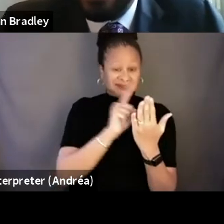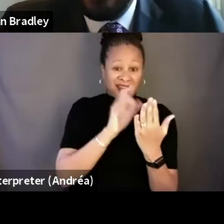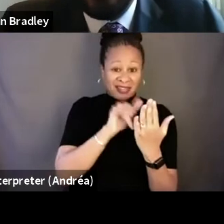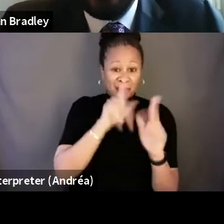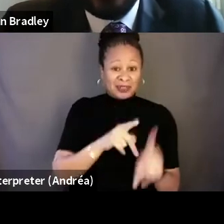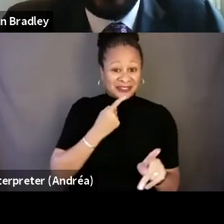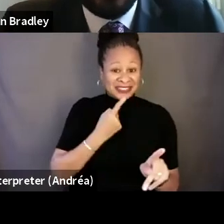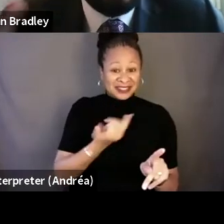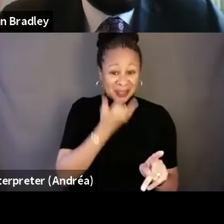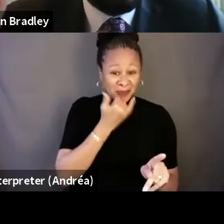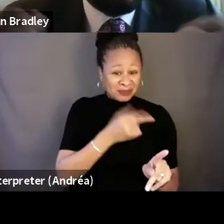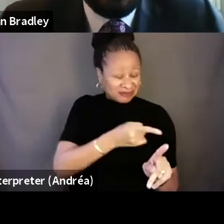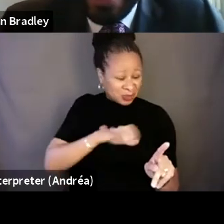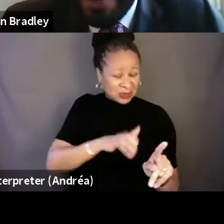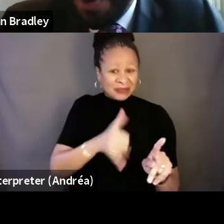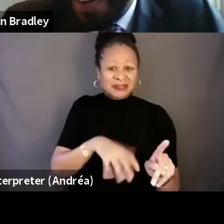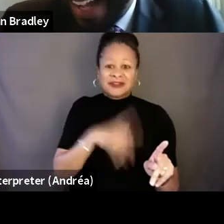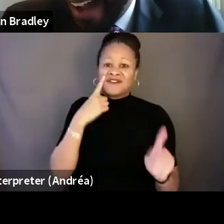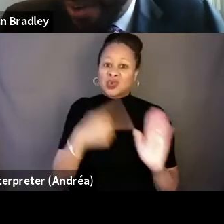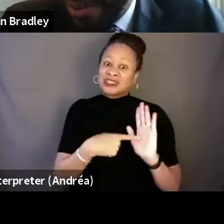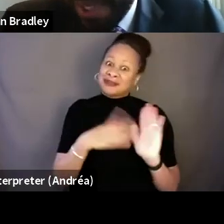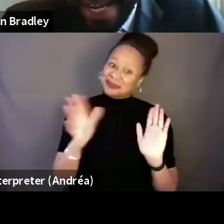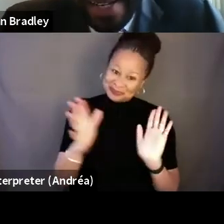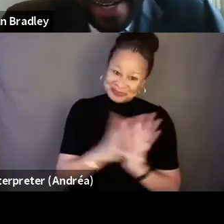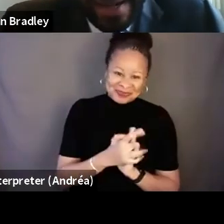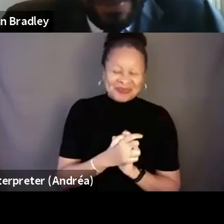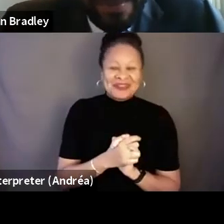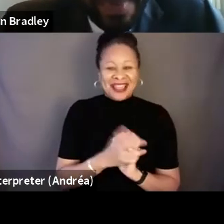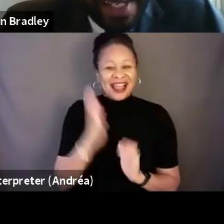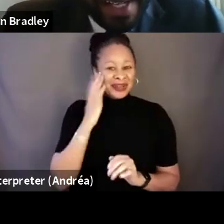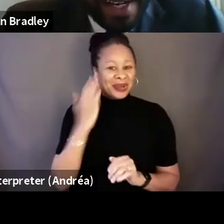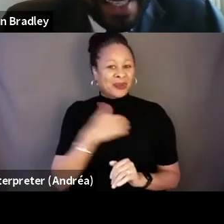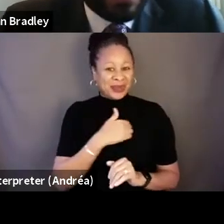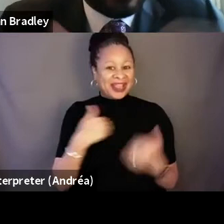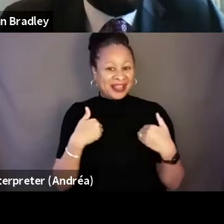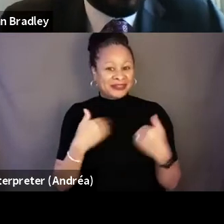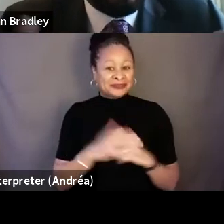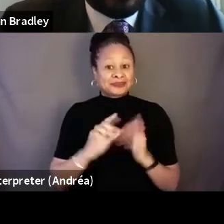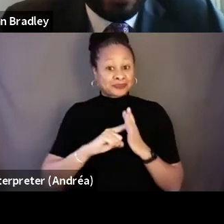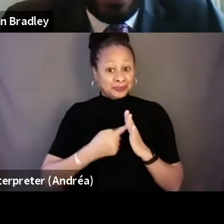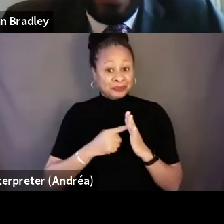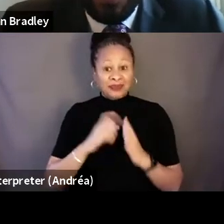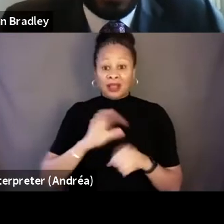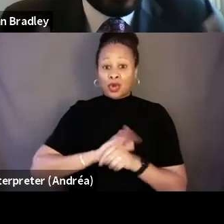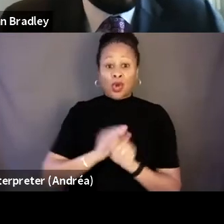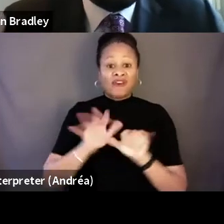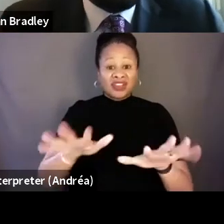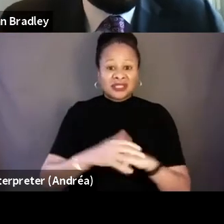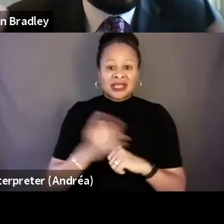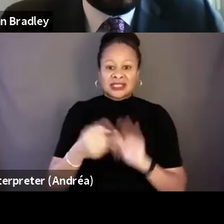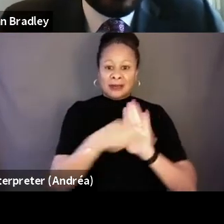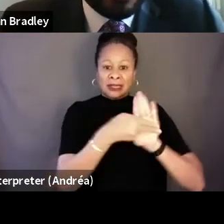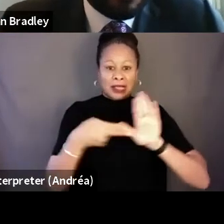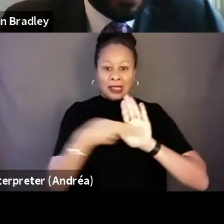saying something or doing something, for example, I know that we had in the beginning of COVID, someone was labeling in